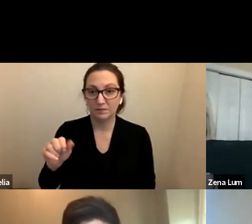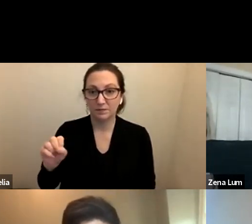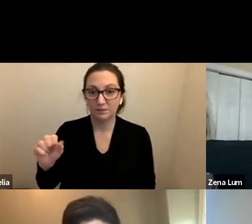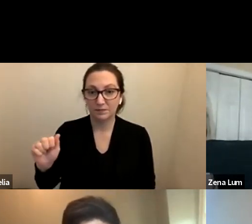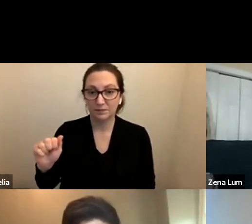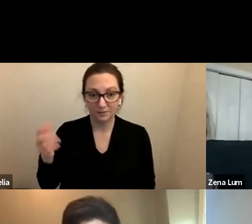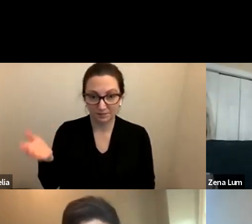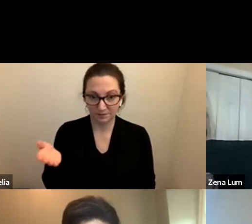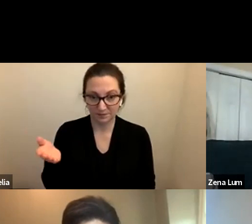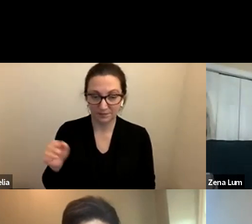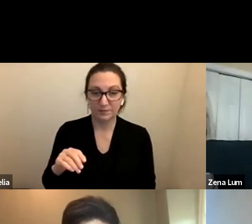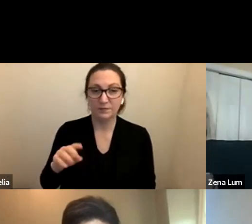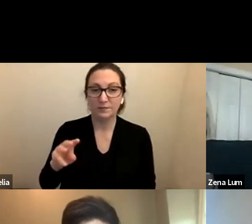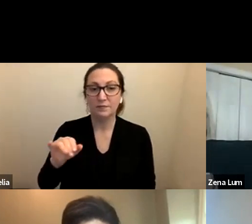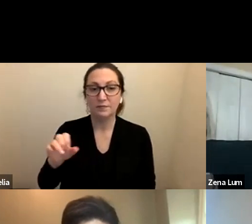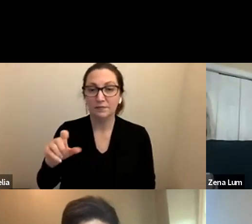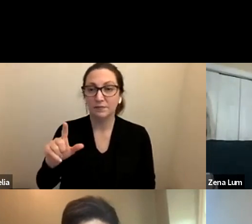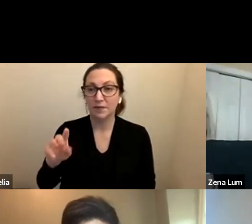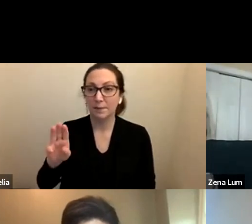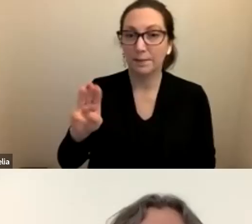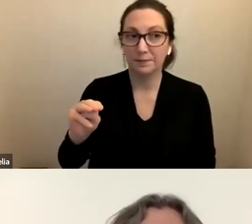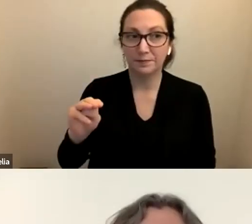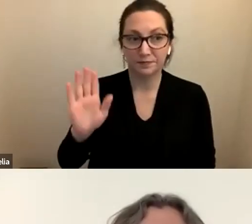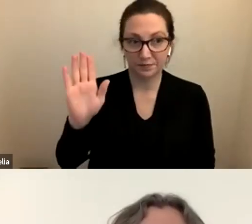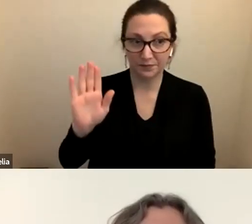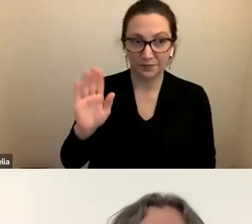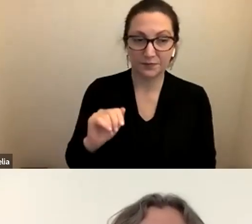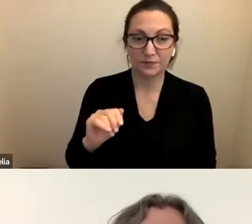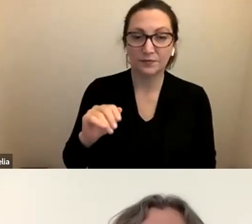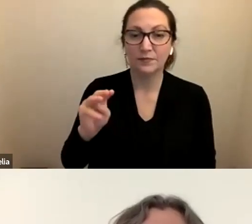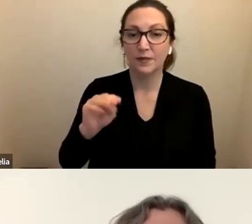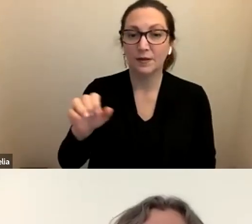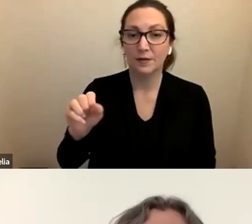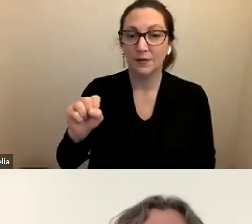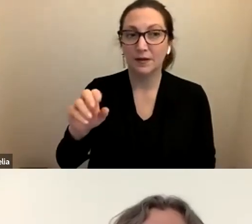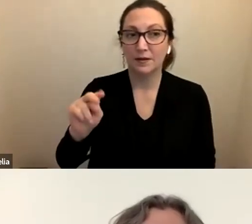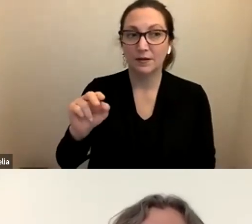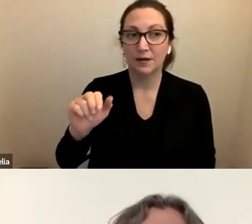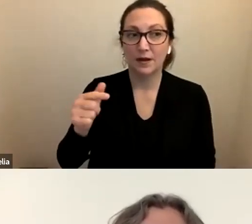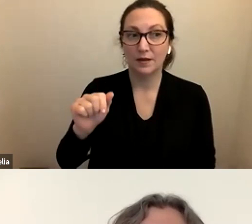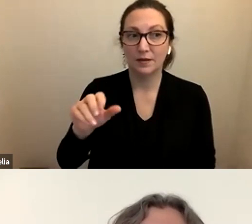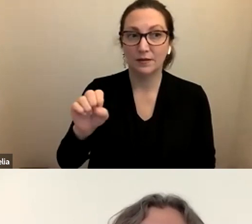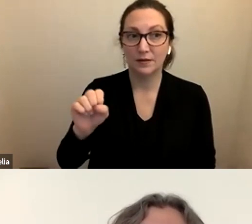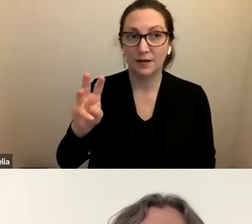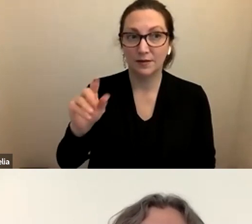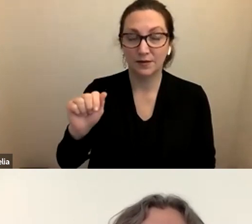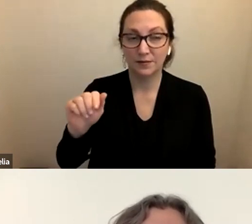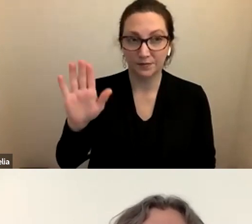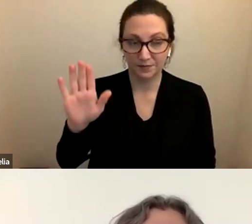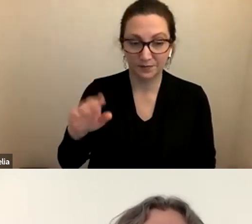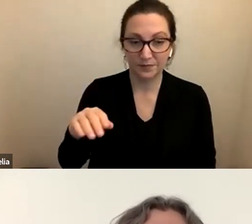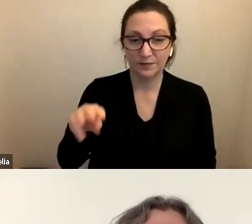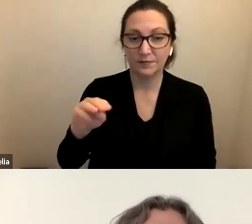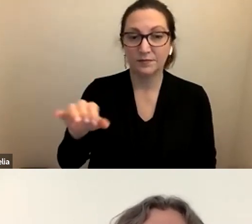Present. Ms. Lam, Present. Ms. Nagasawa, Present.